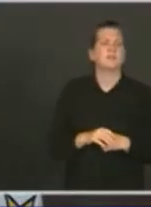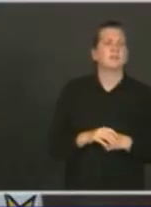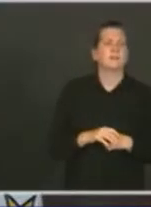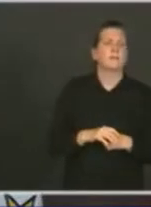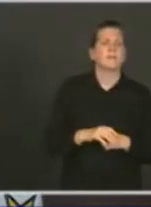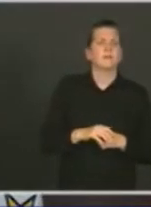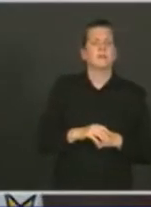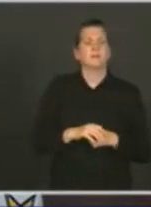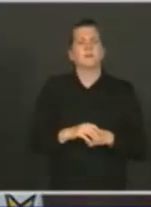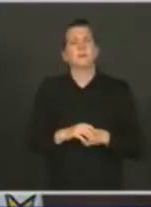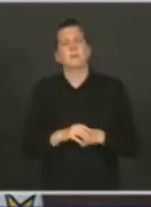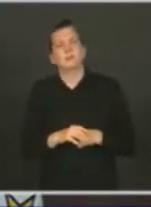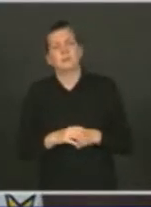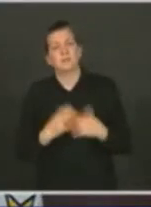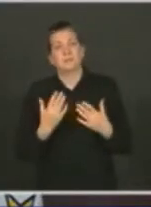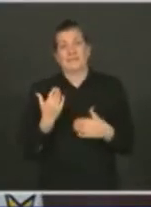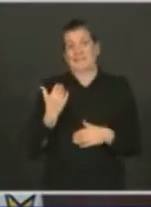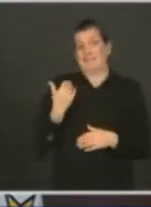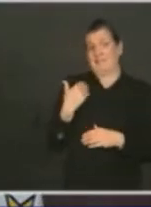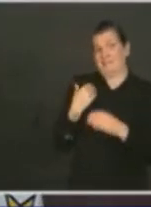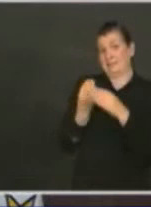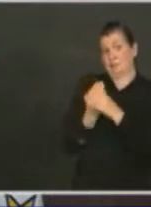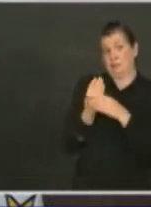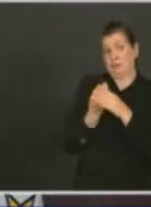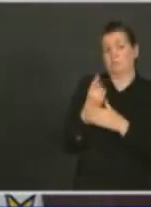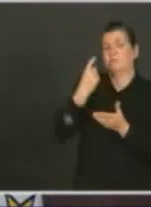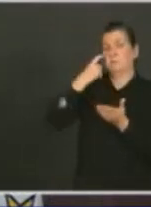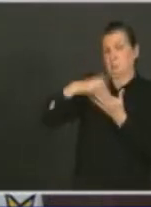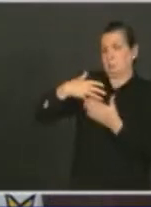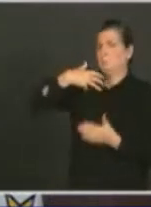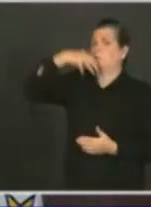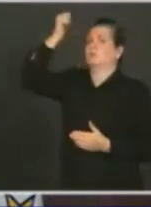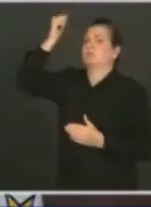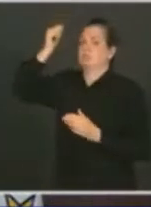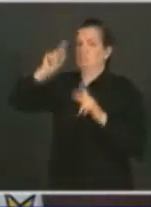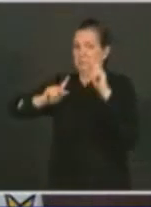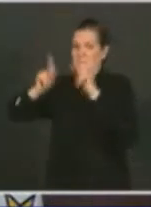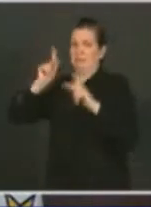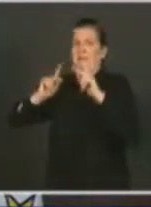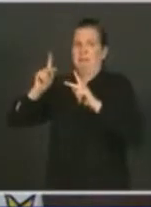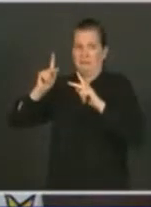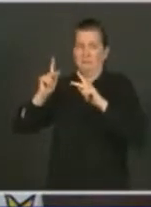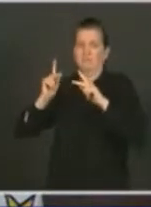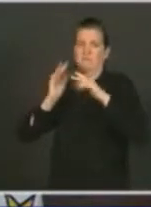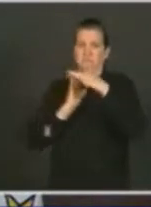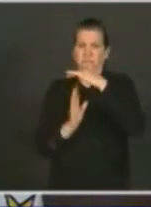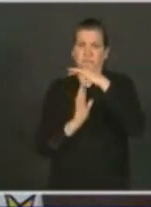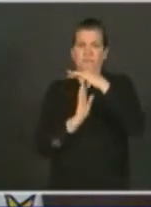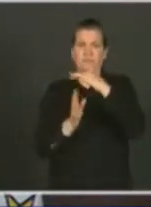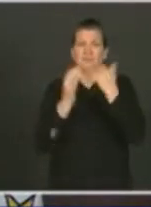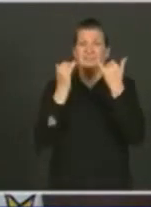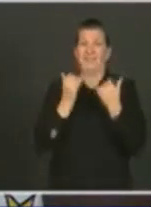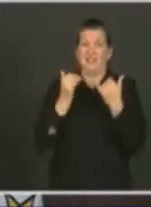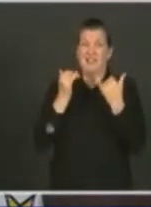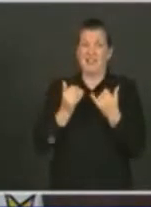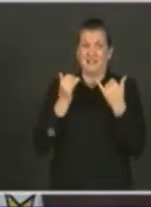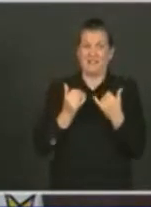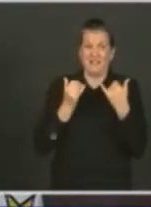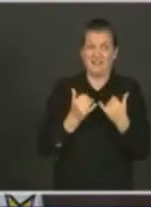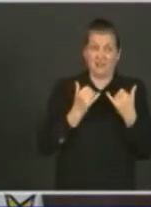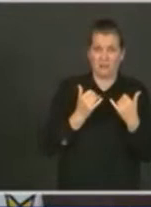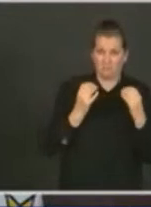in the spring, predominantly we were seeing older people coming into the hospital who were sick enough to be admitted, but now we've been seeing people